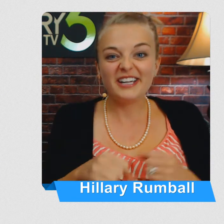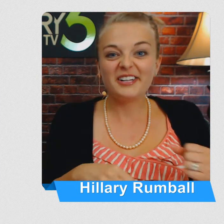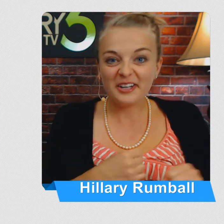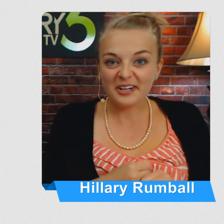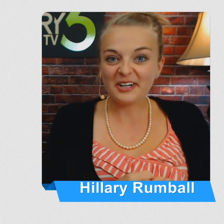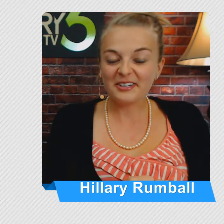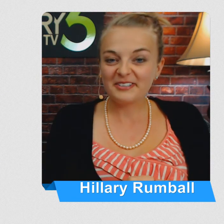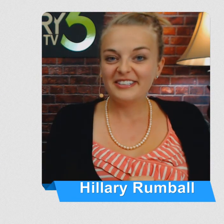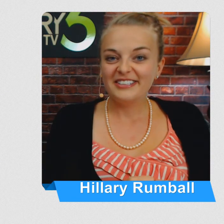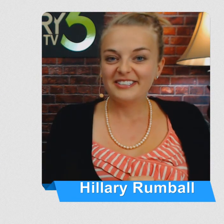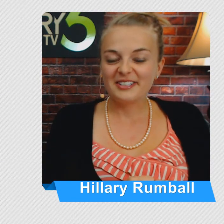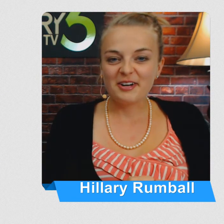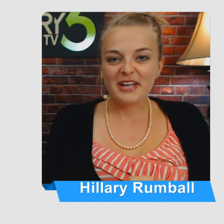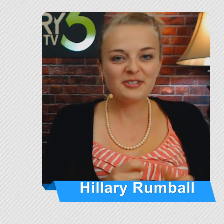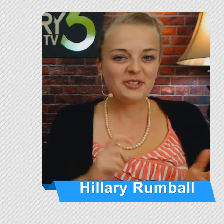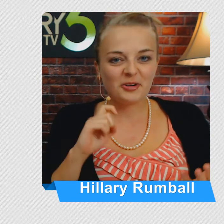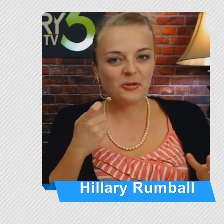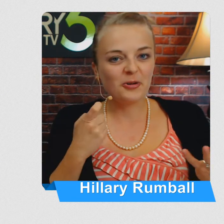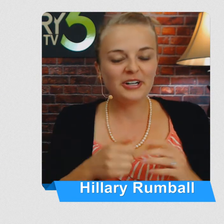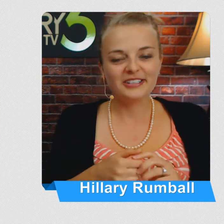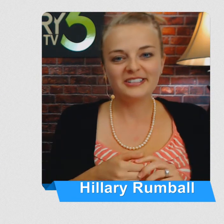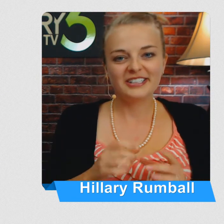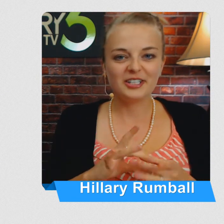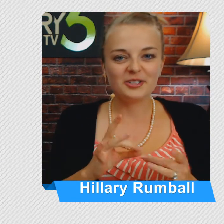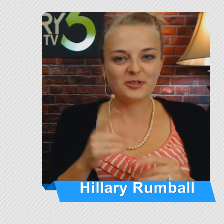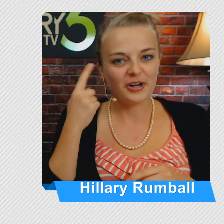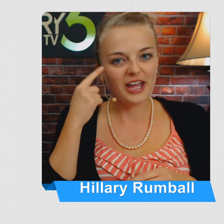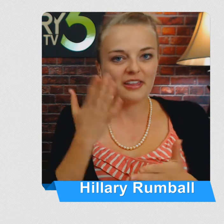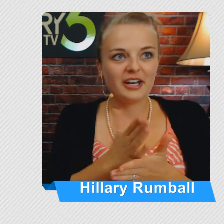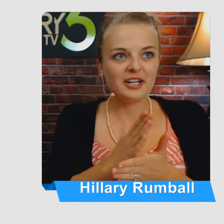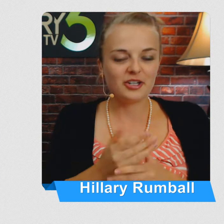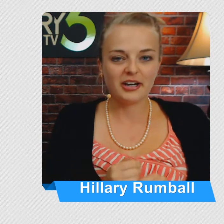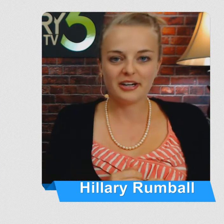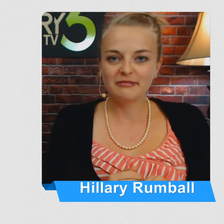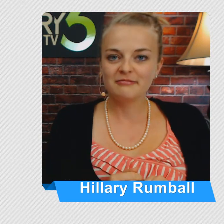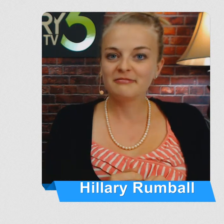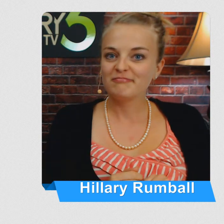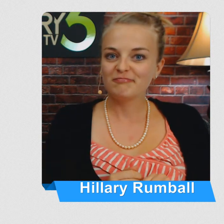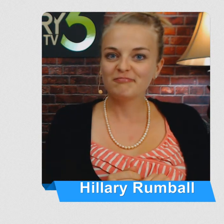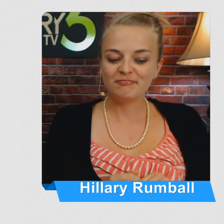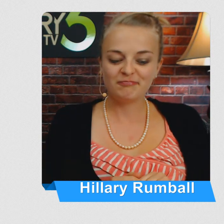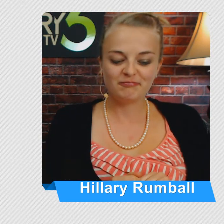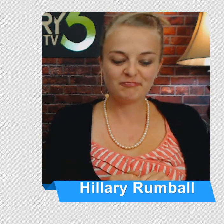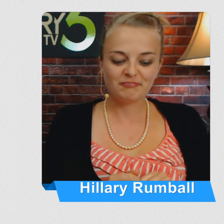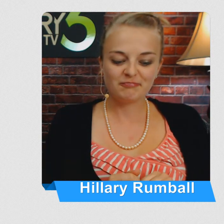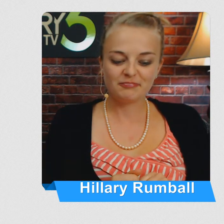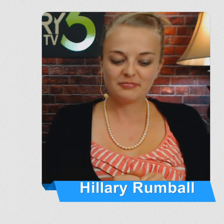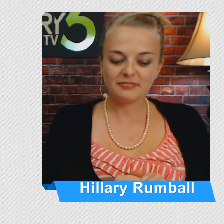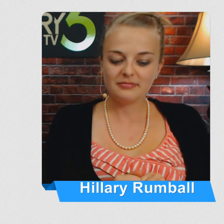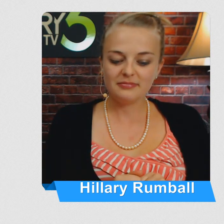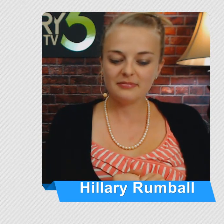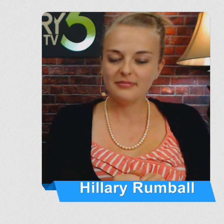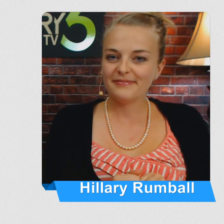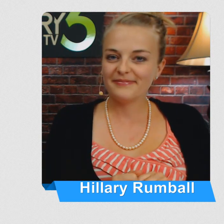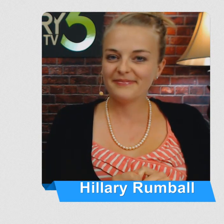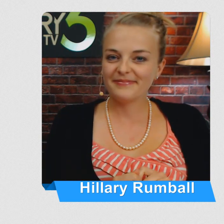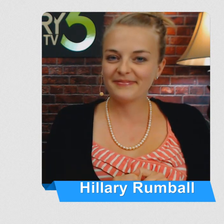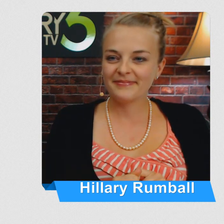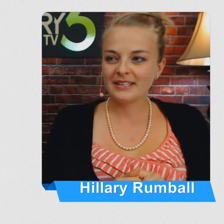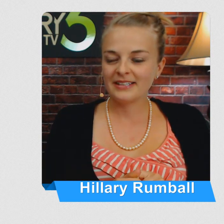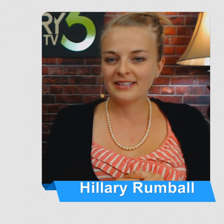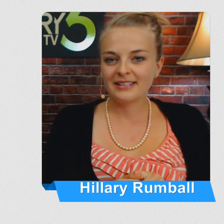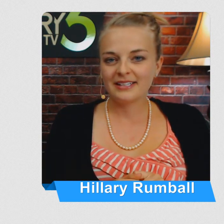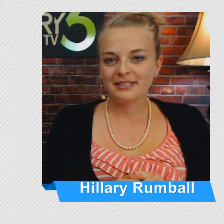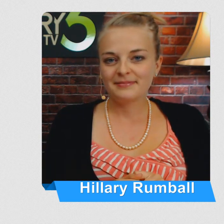15 years. So that was just a cool little story I thought I'd share. That's great. Yeah, and it really, I mean, the